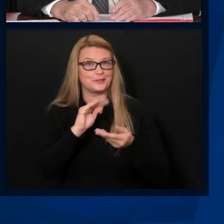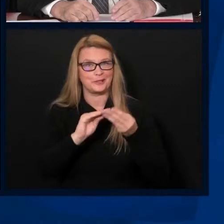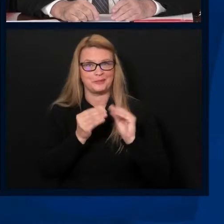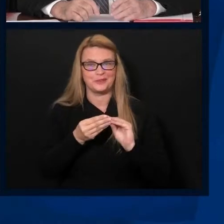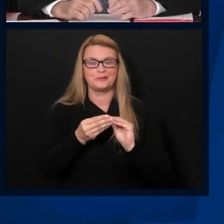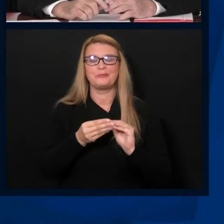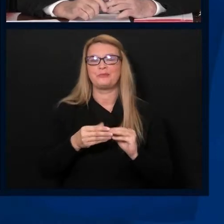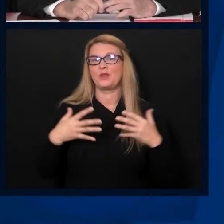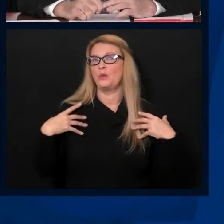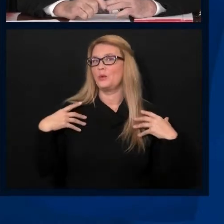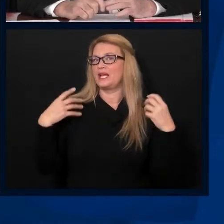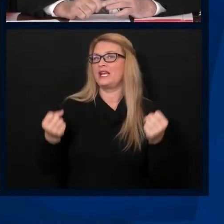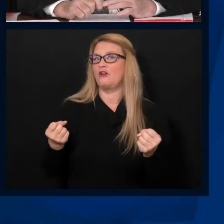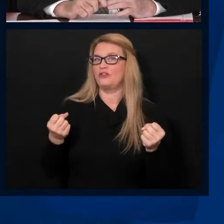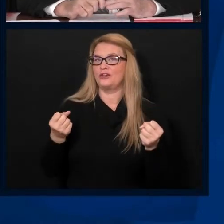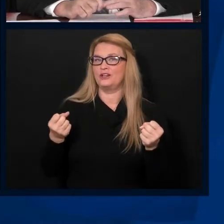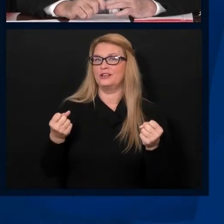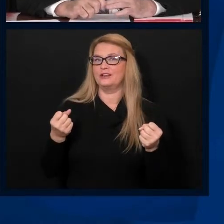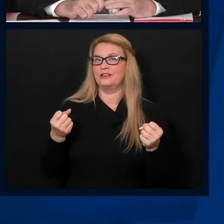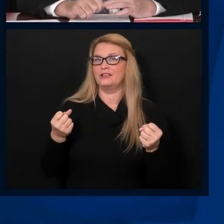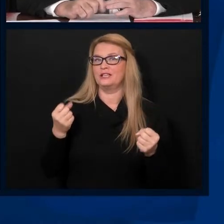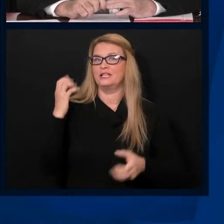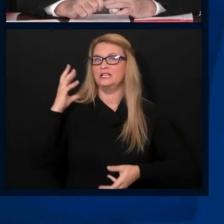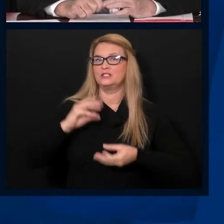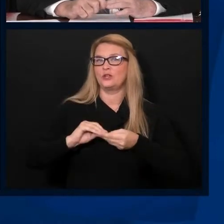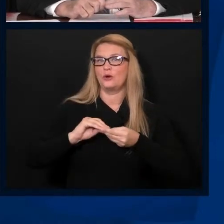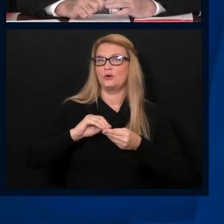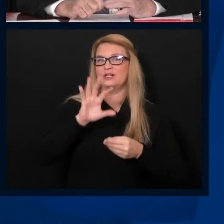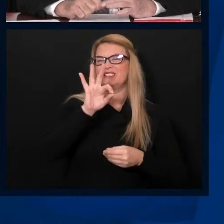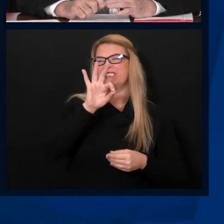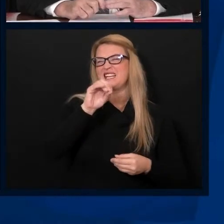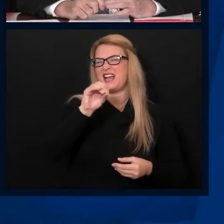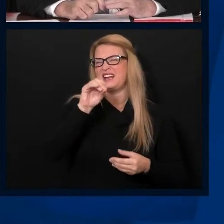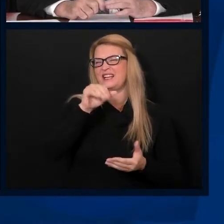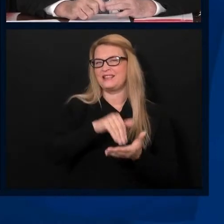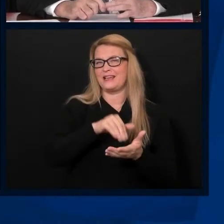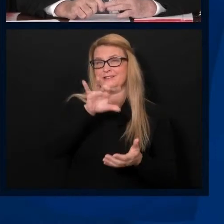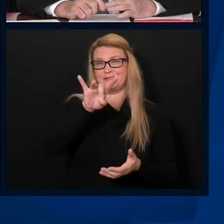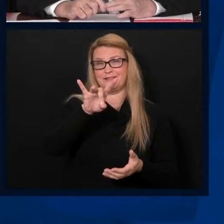good. Our recovered cases are almost 90,000,